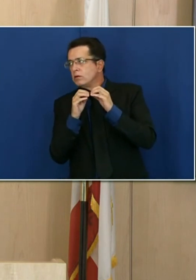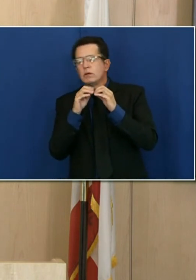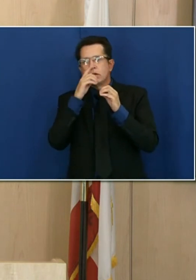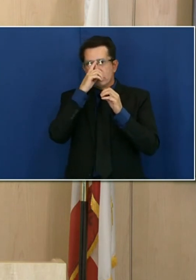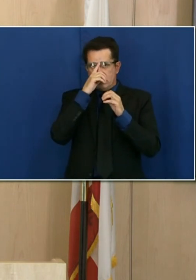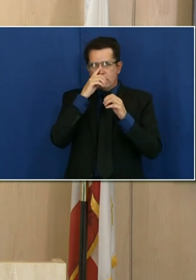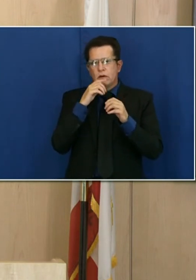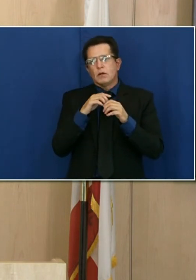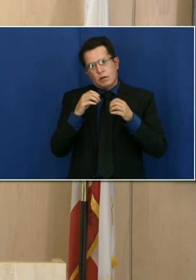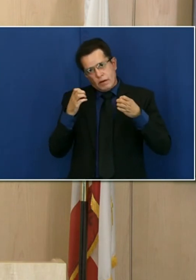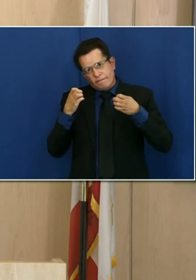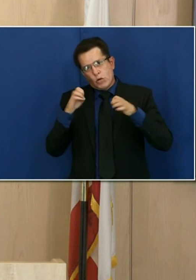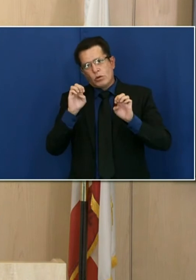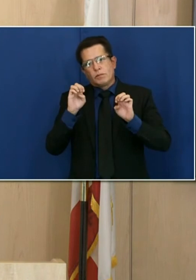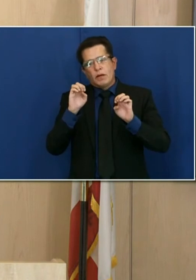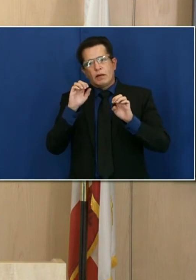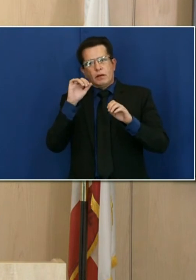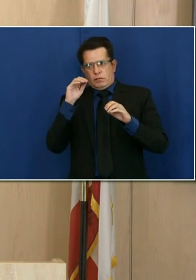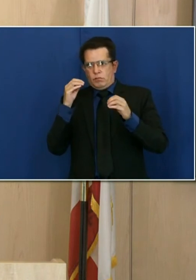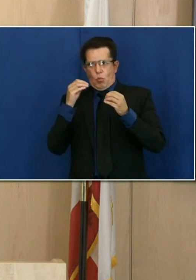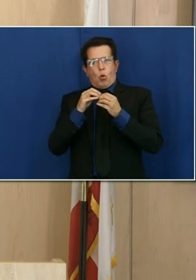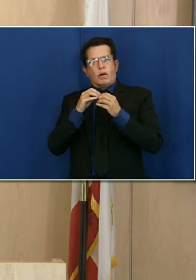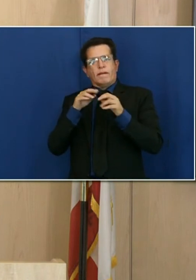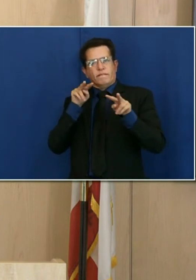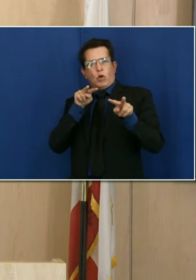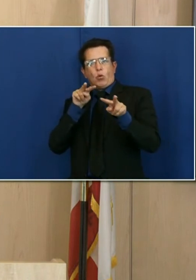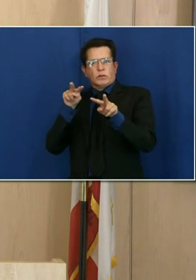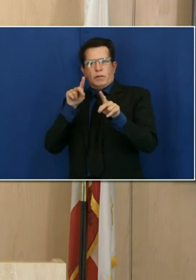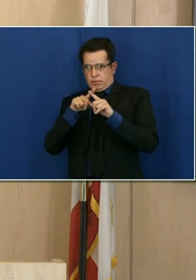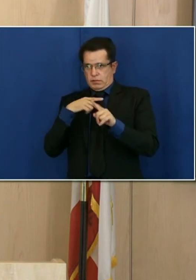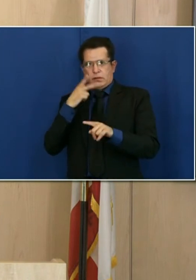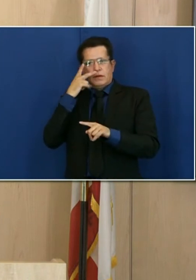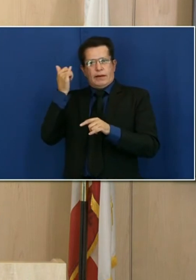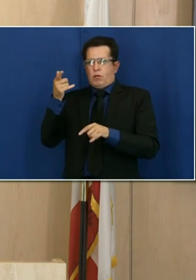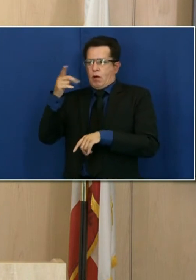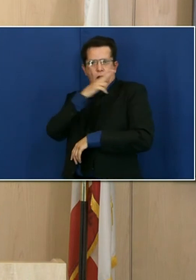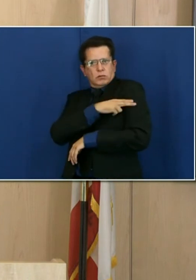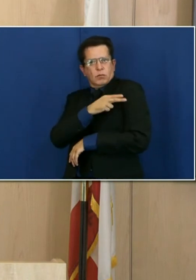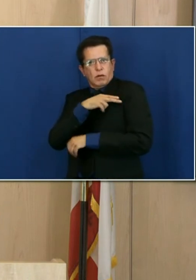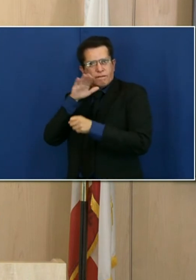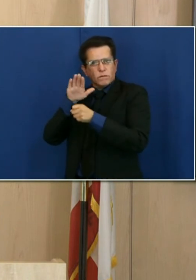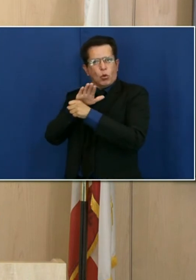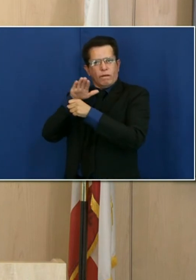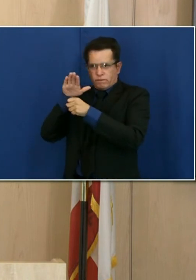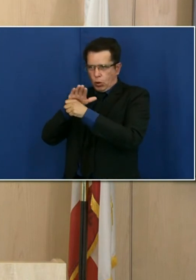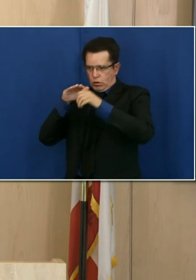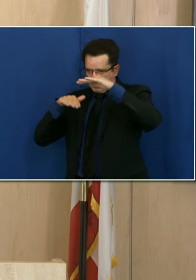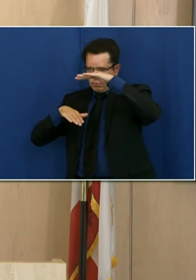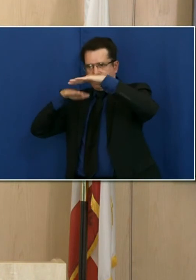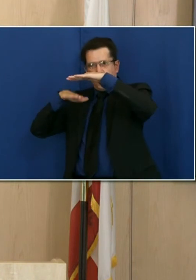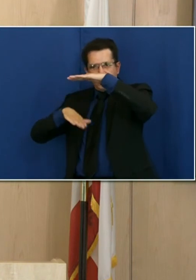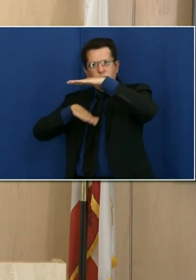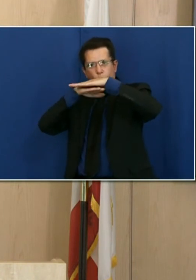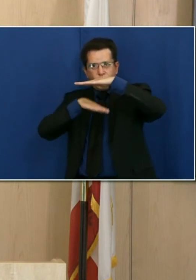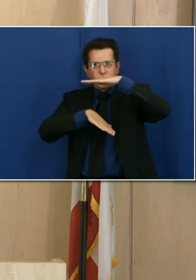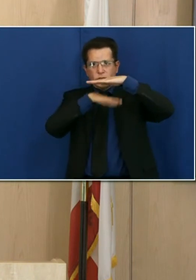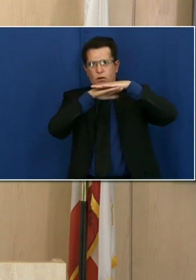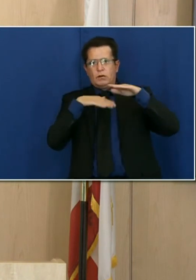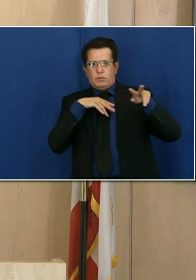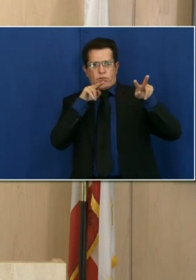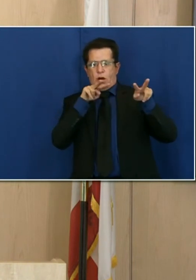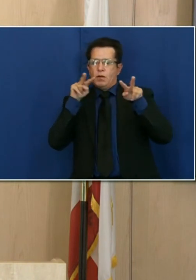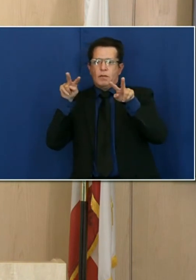will be no enforcement when we see cases increasing, hospitalizations increasing. All of these metrics is again of great frustration, but